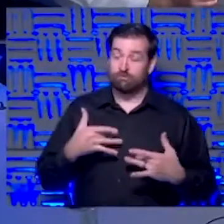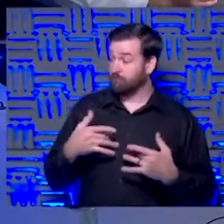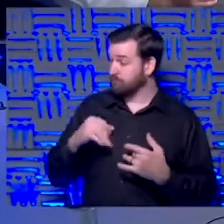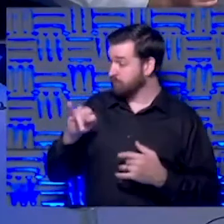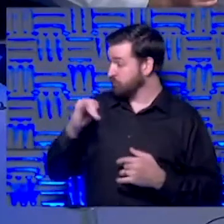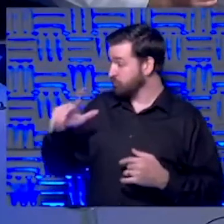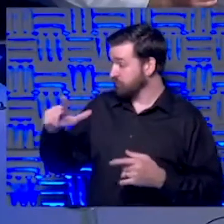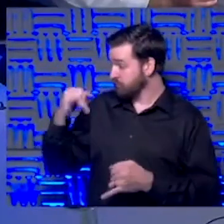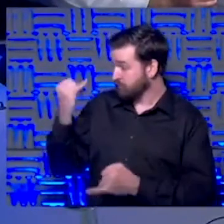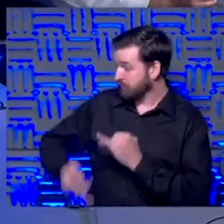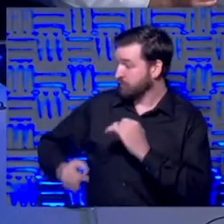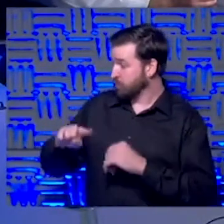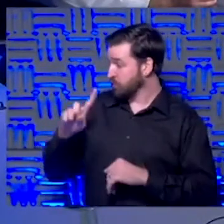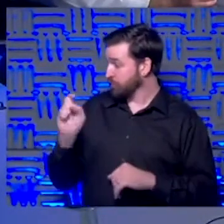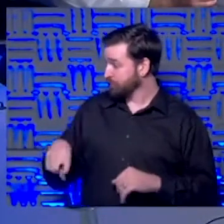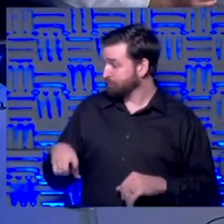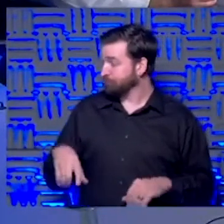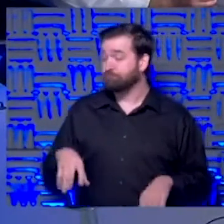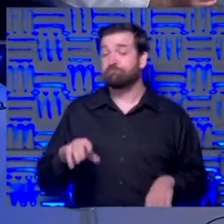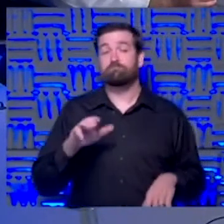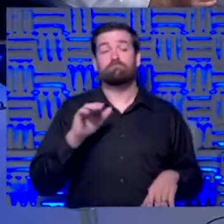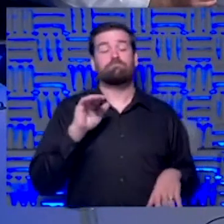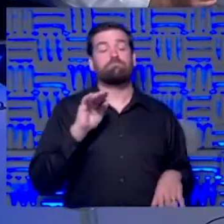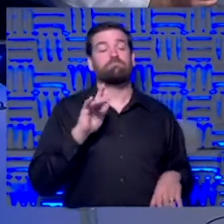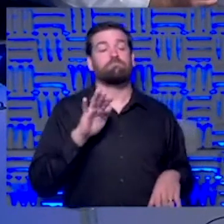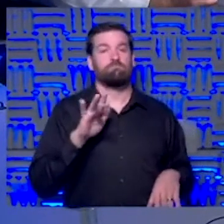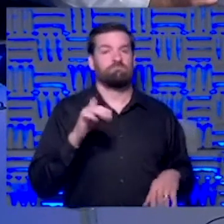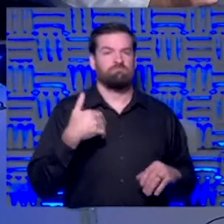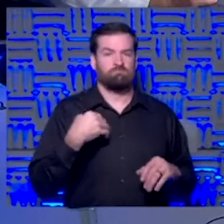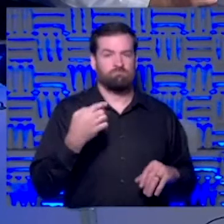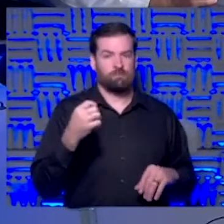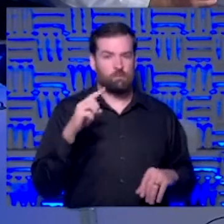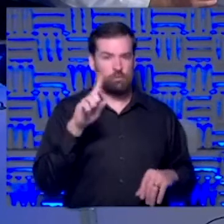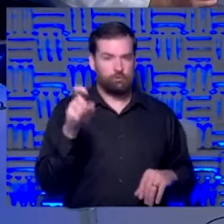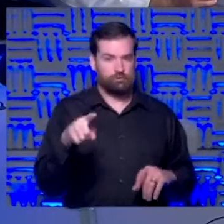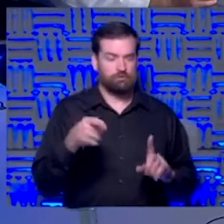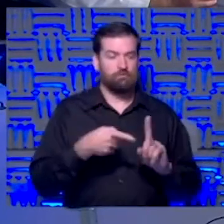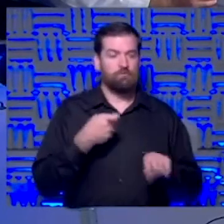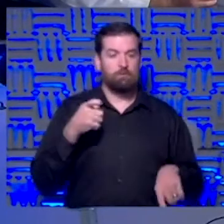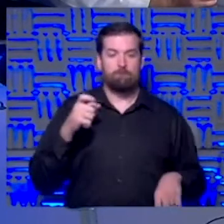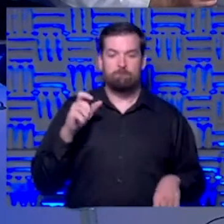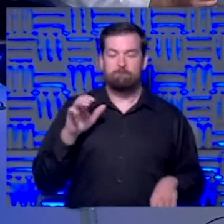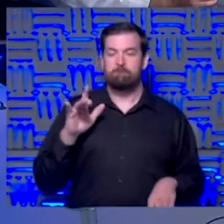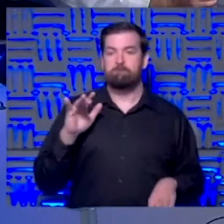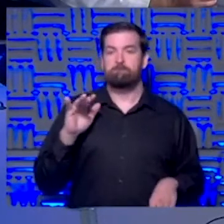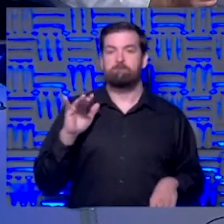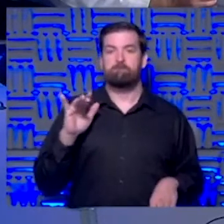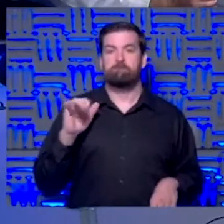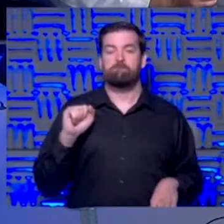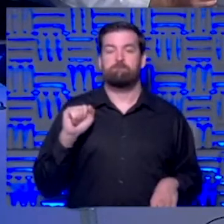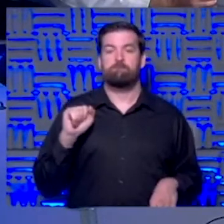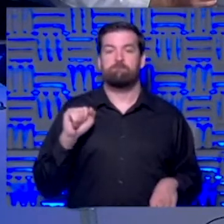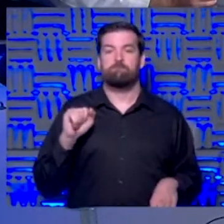question? Yeah. So the doctors, we have a question from